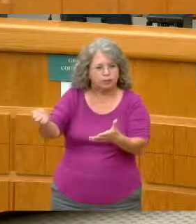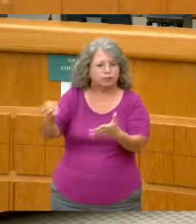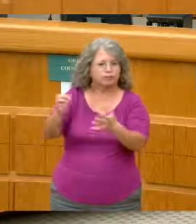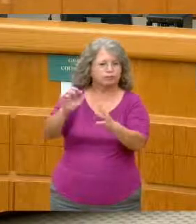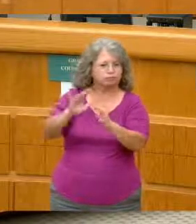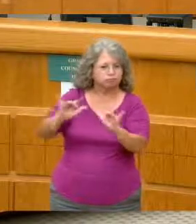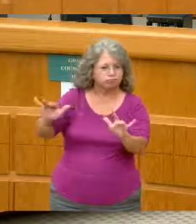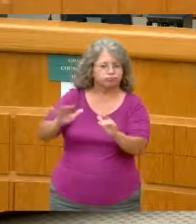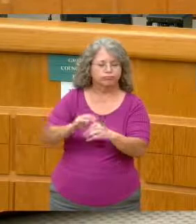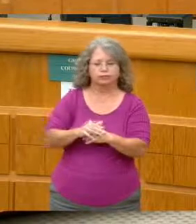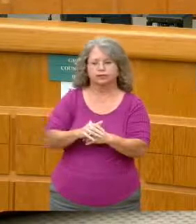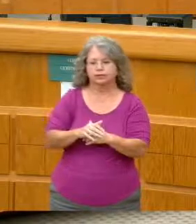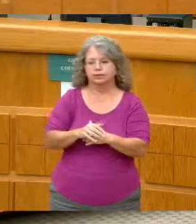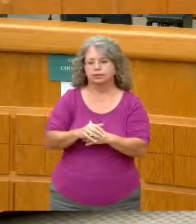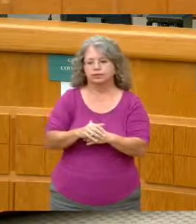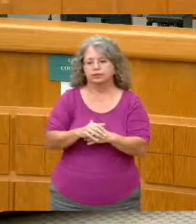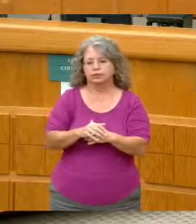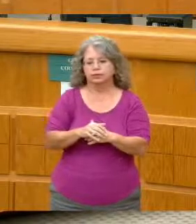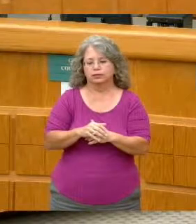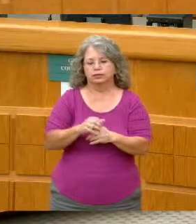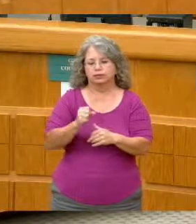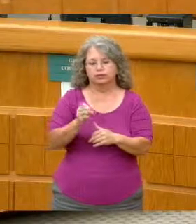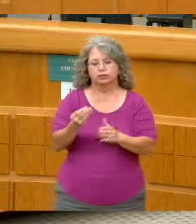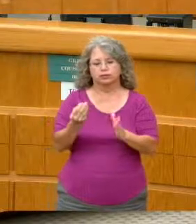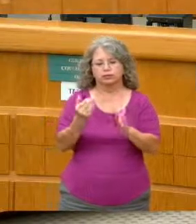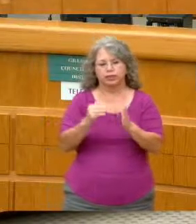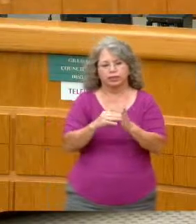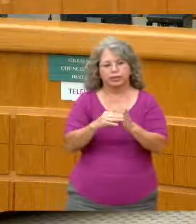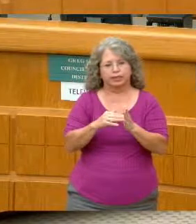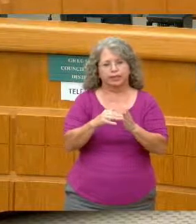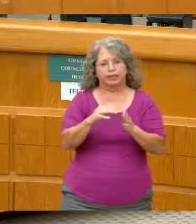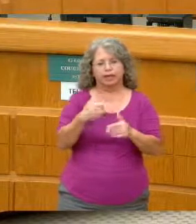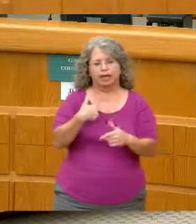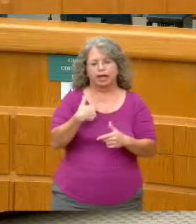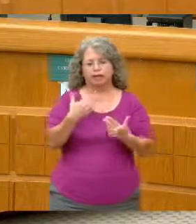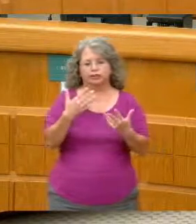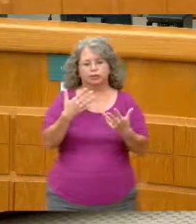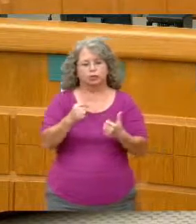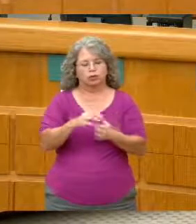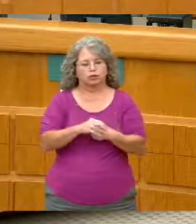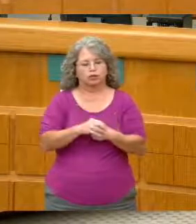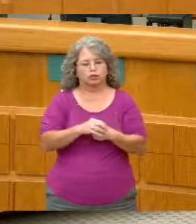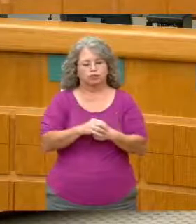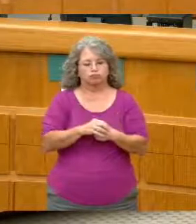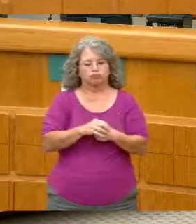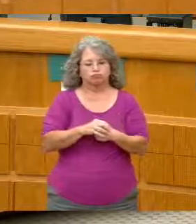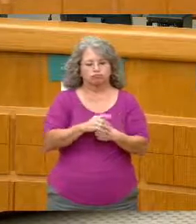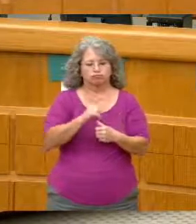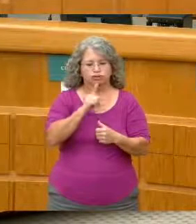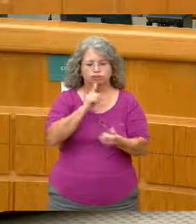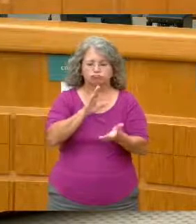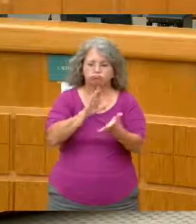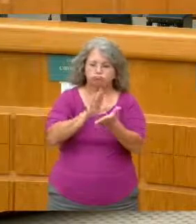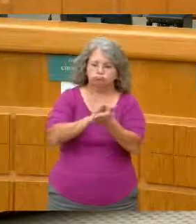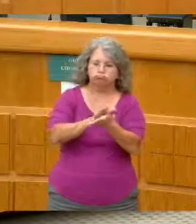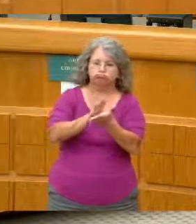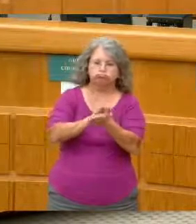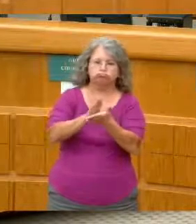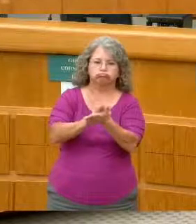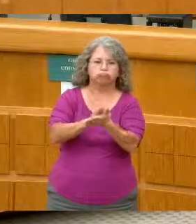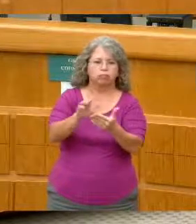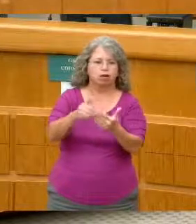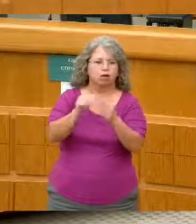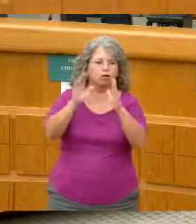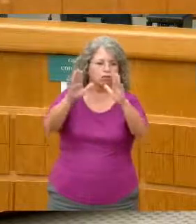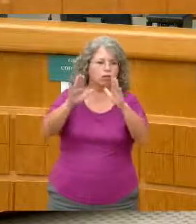operated. And again, I just need to really just commend all of the great work